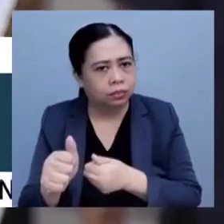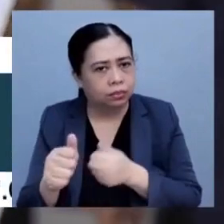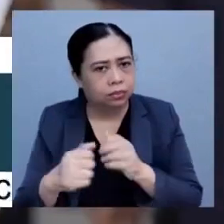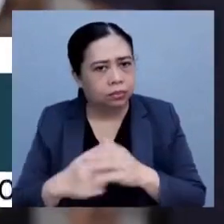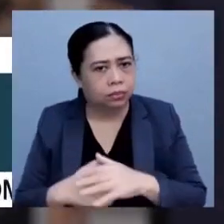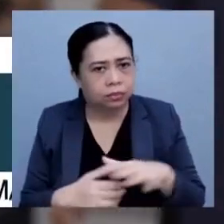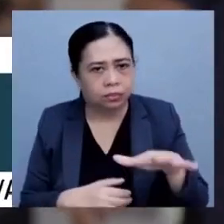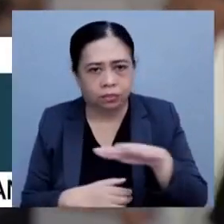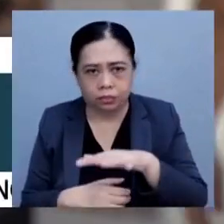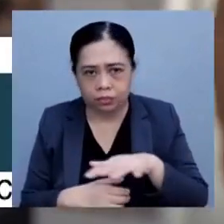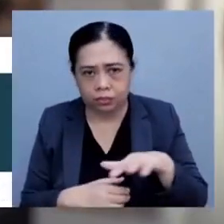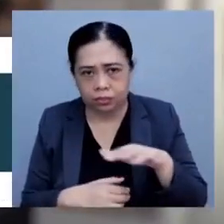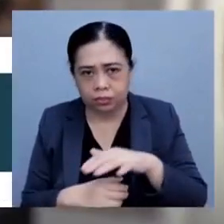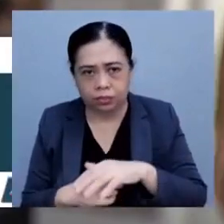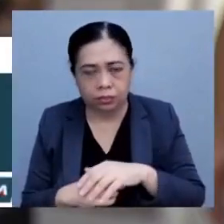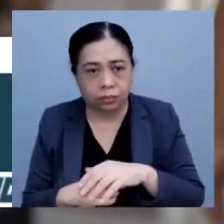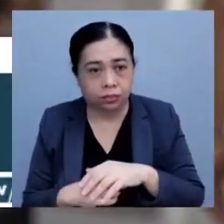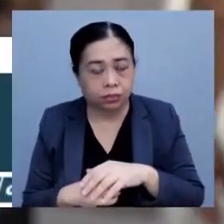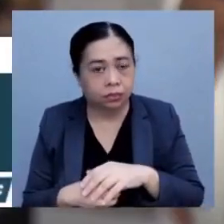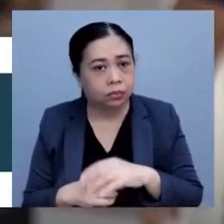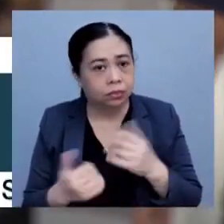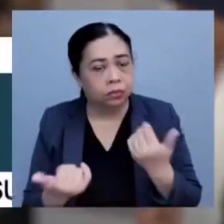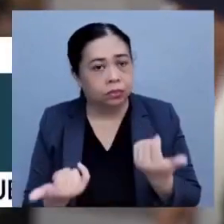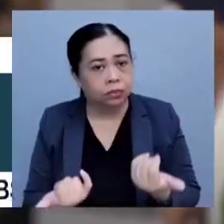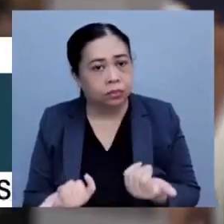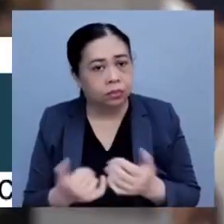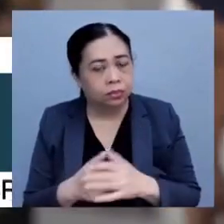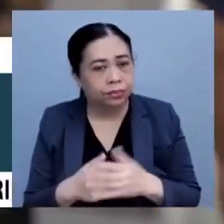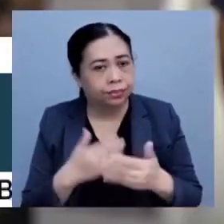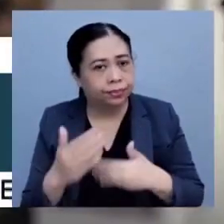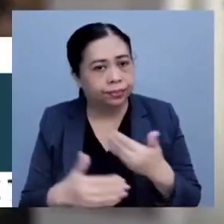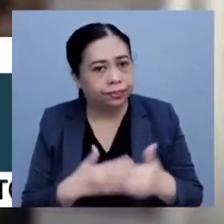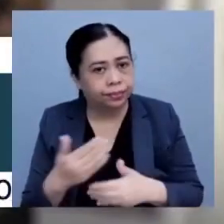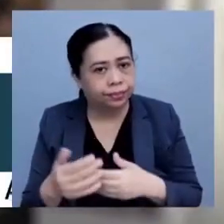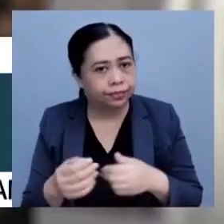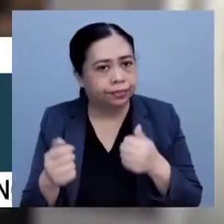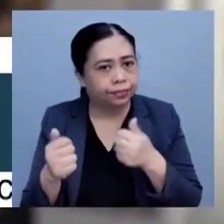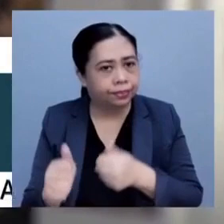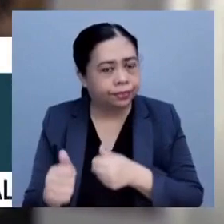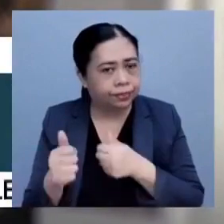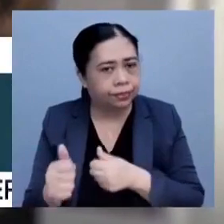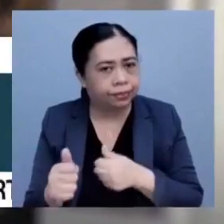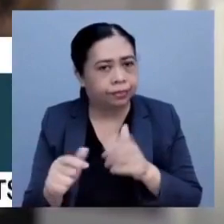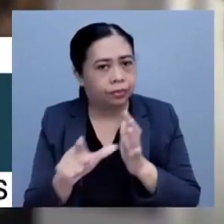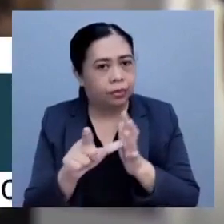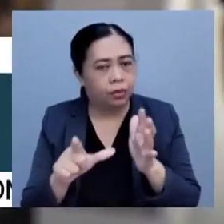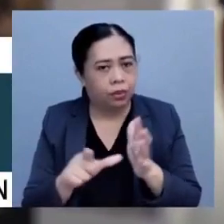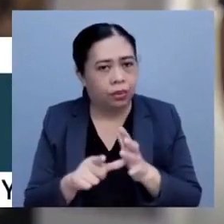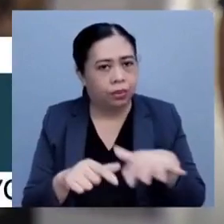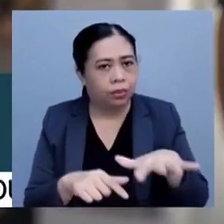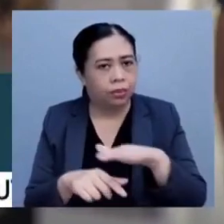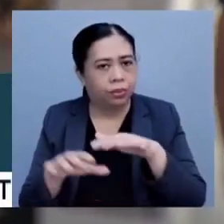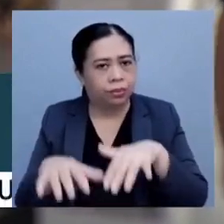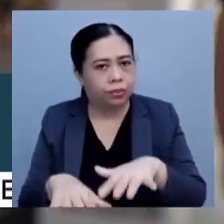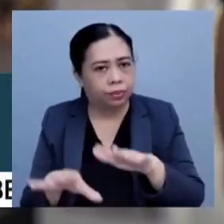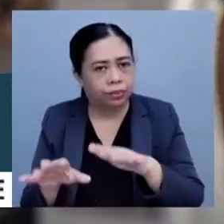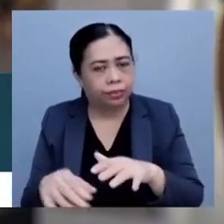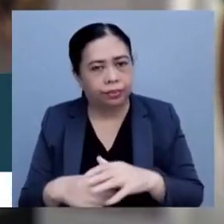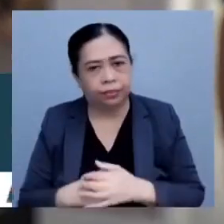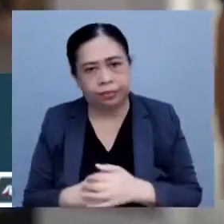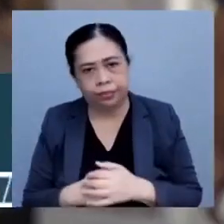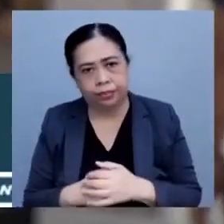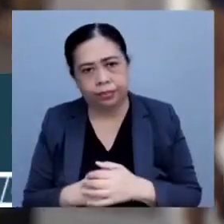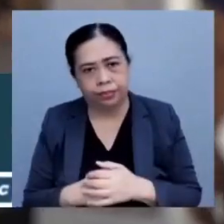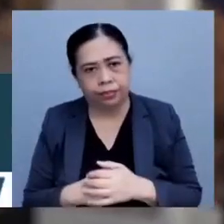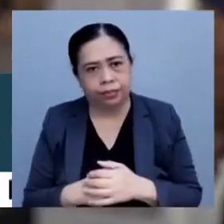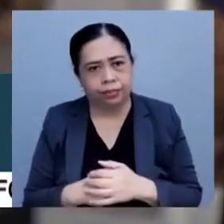our region so well by operating and following laws that have been upheld and are